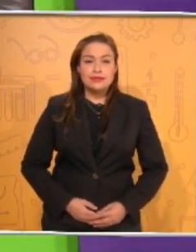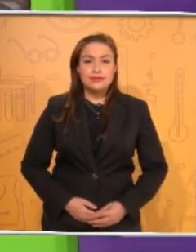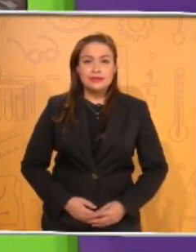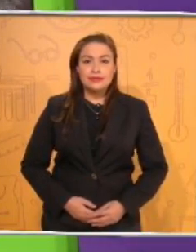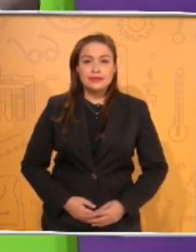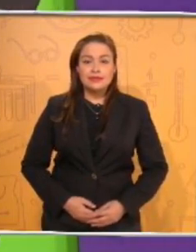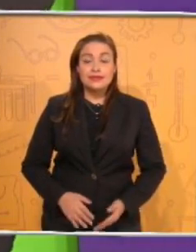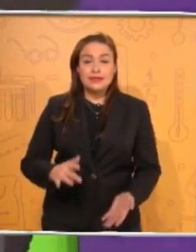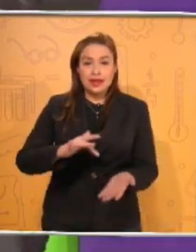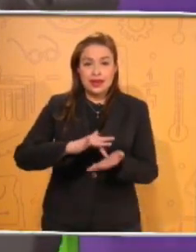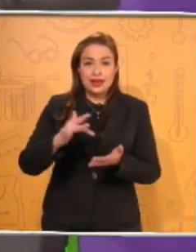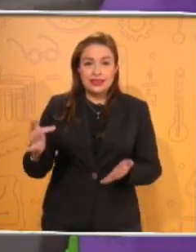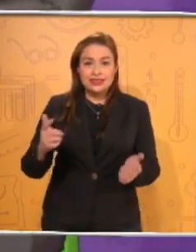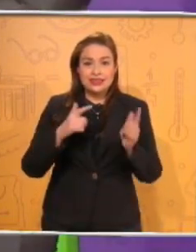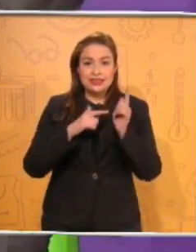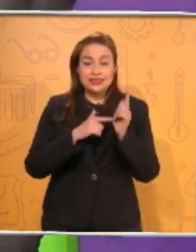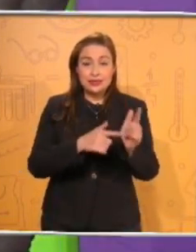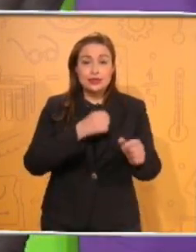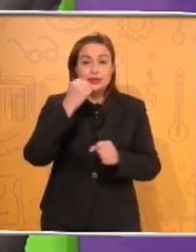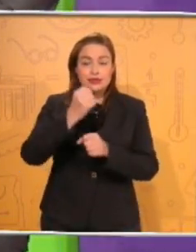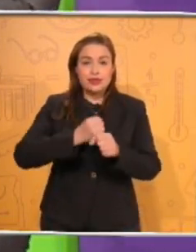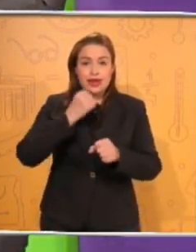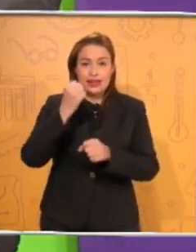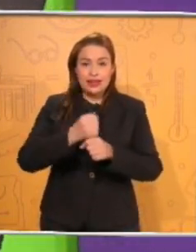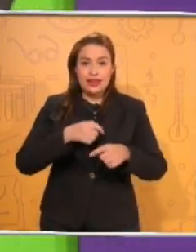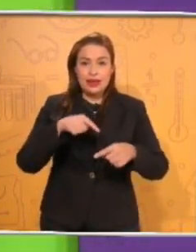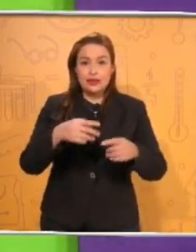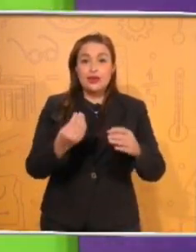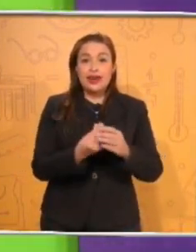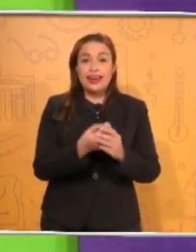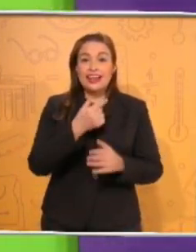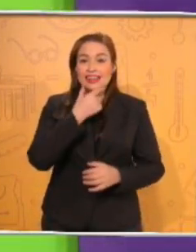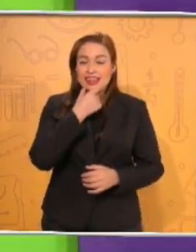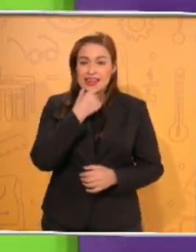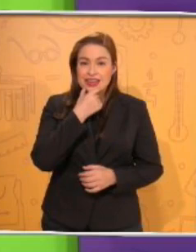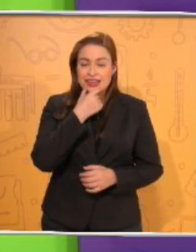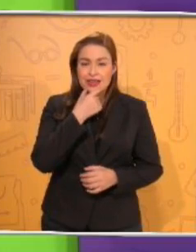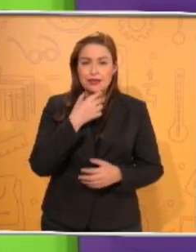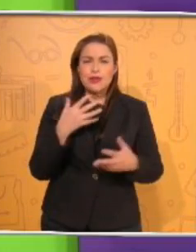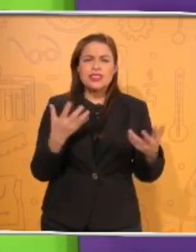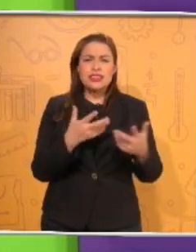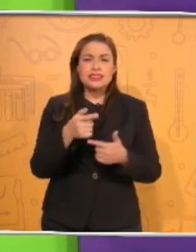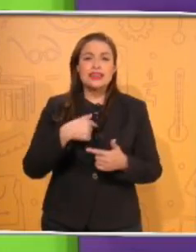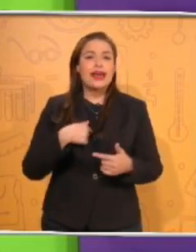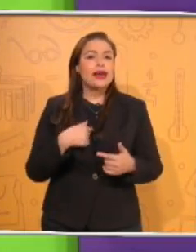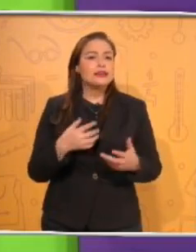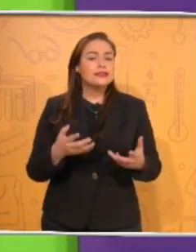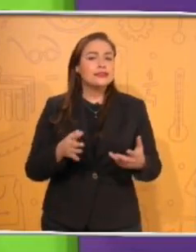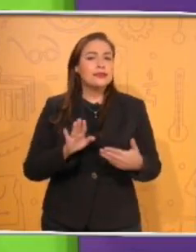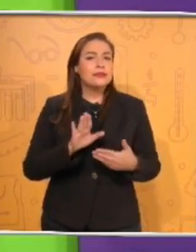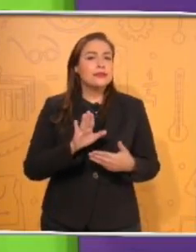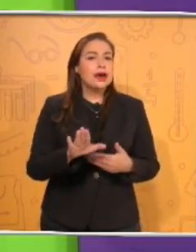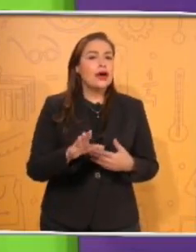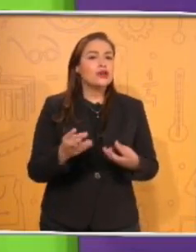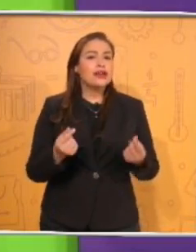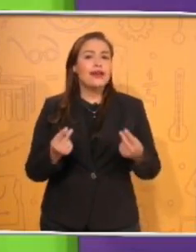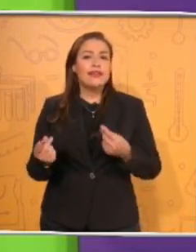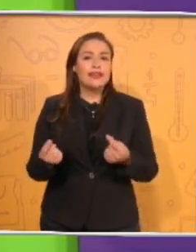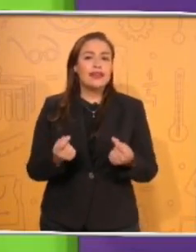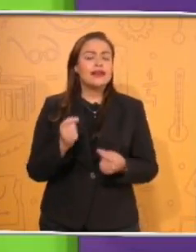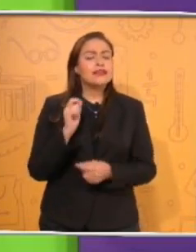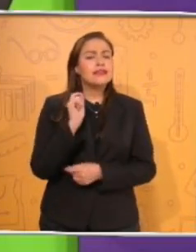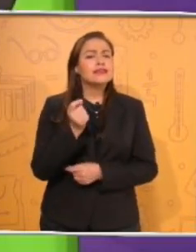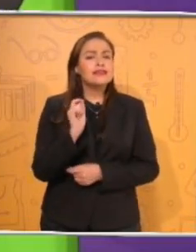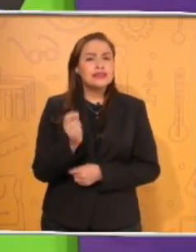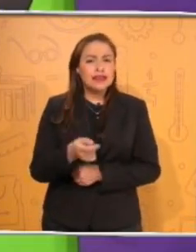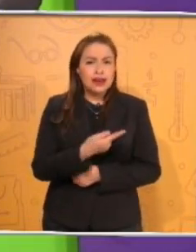Thank you. Let's continue practicing English. Active pause. What was that?